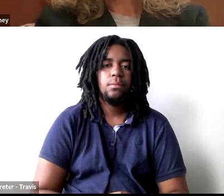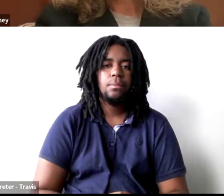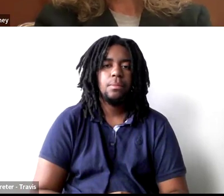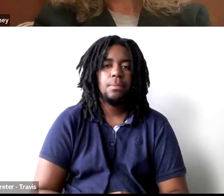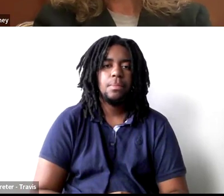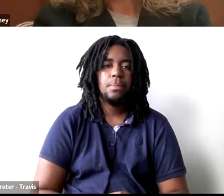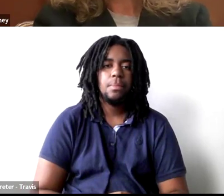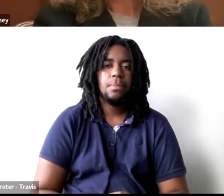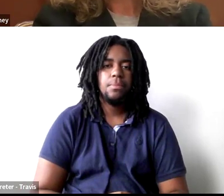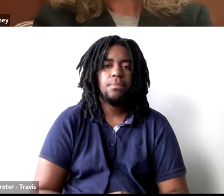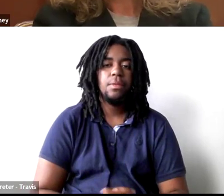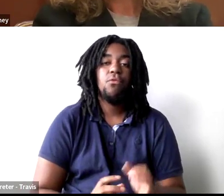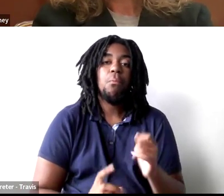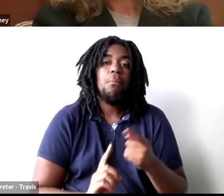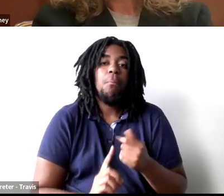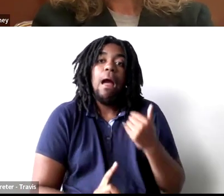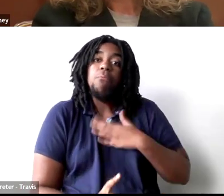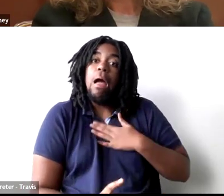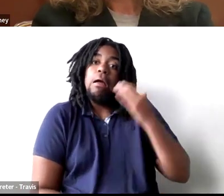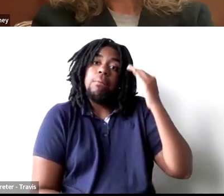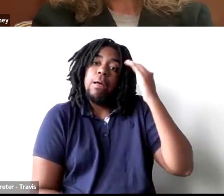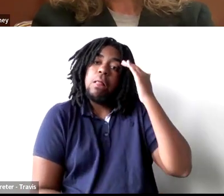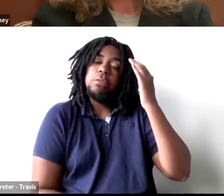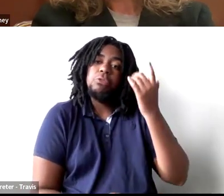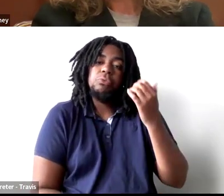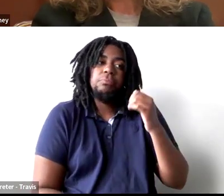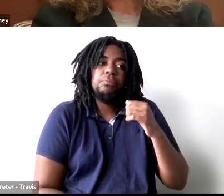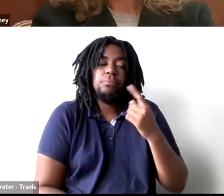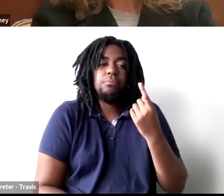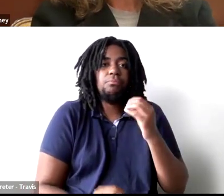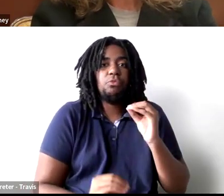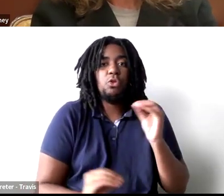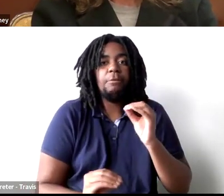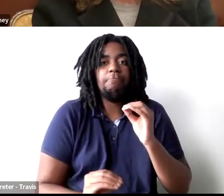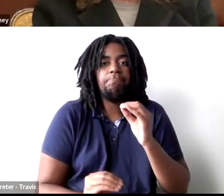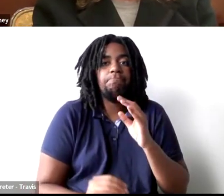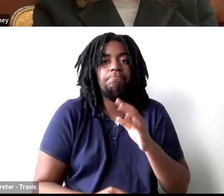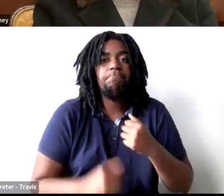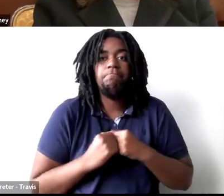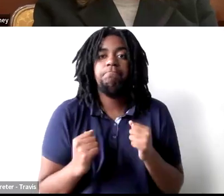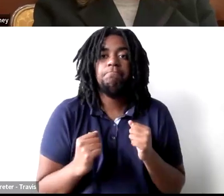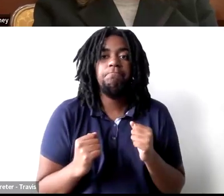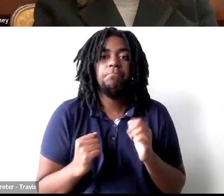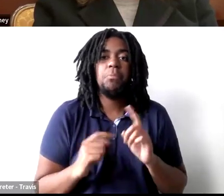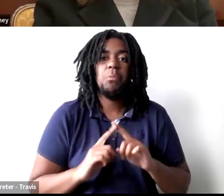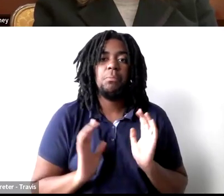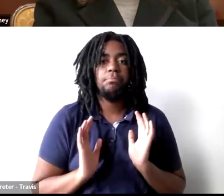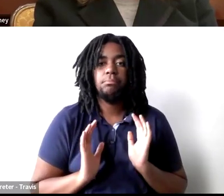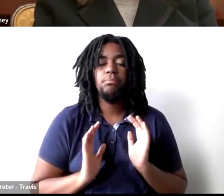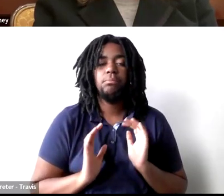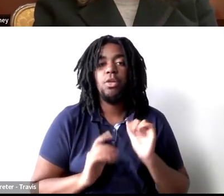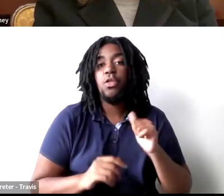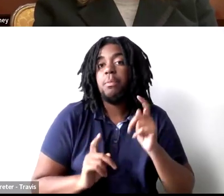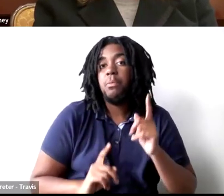has come forward to say anything, but that's, maybe other people have heard something. Right. Well,